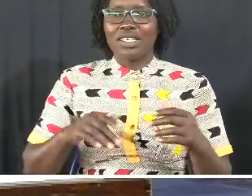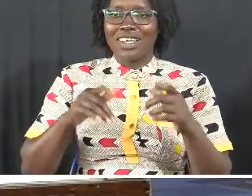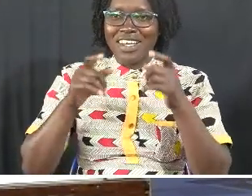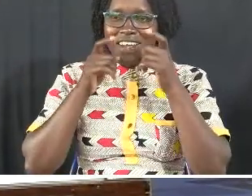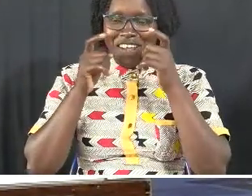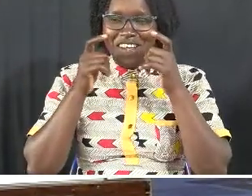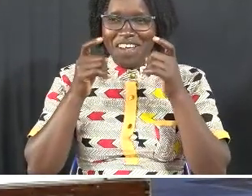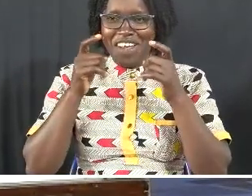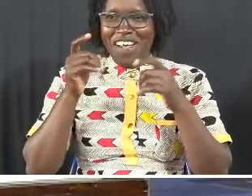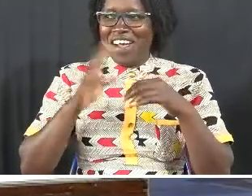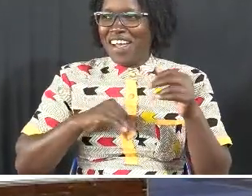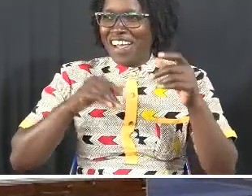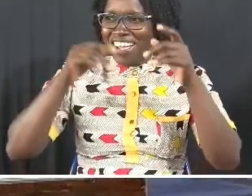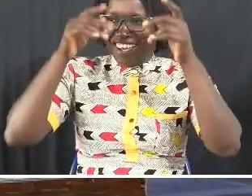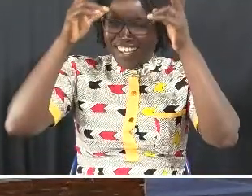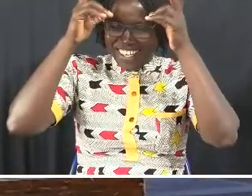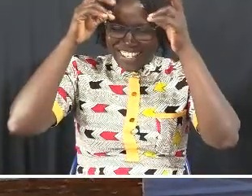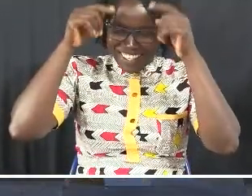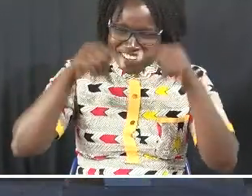himself.